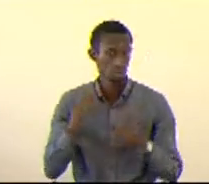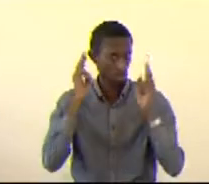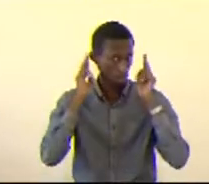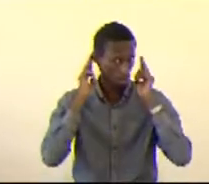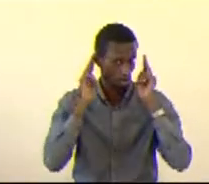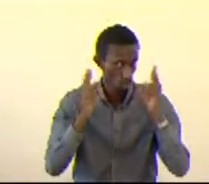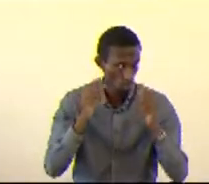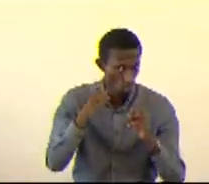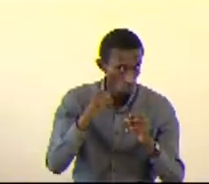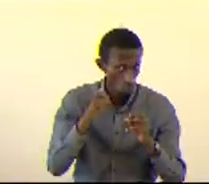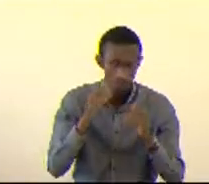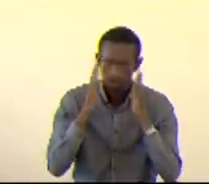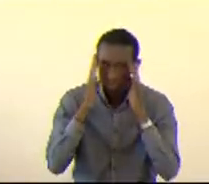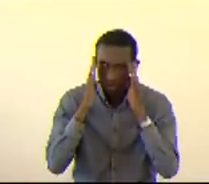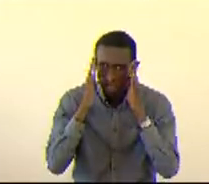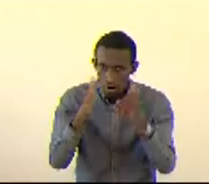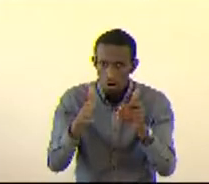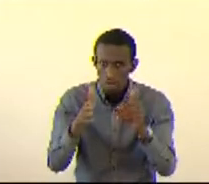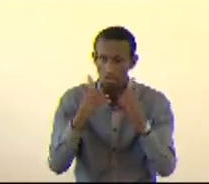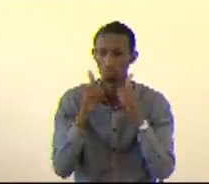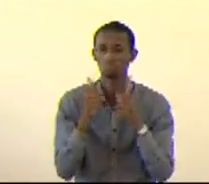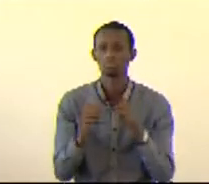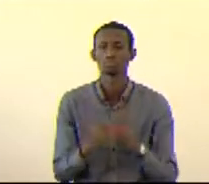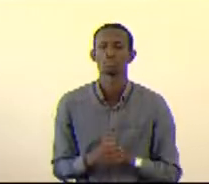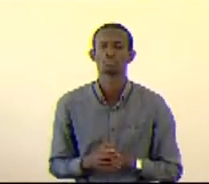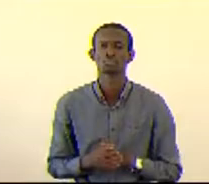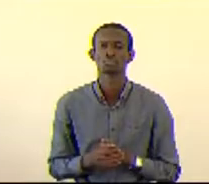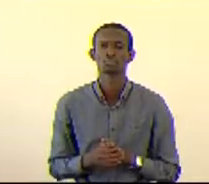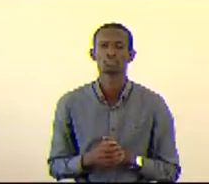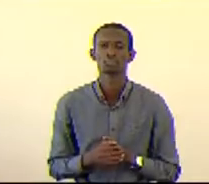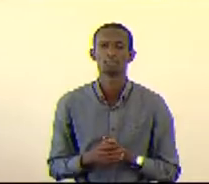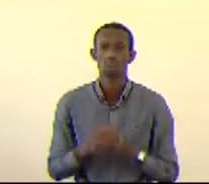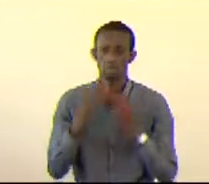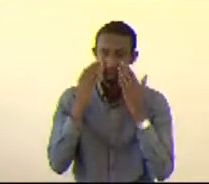follow it very nicely. This is the reasoning. Let's look at the next slide.